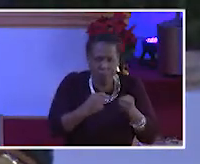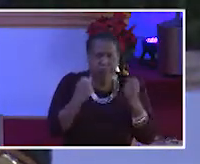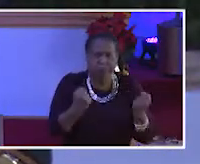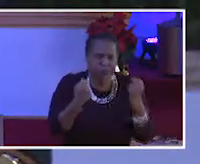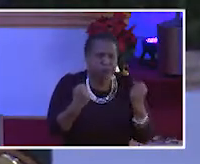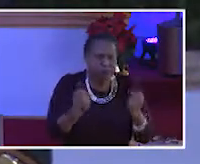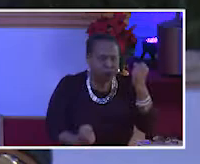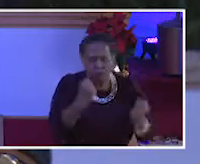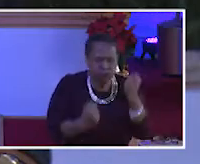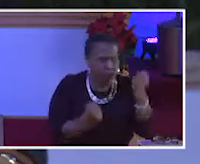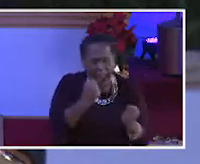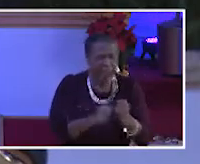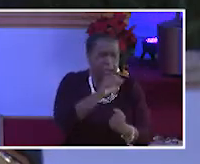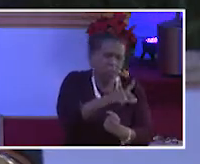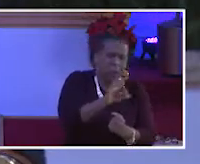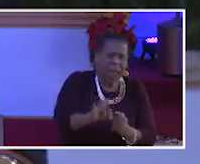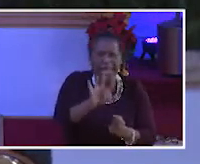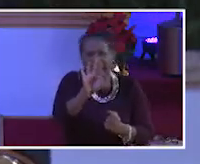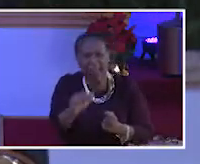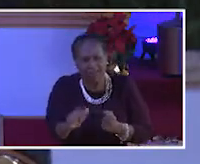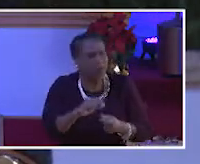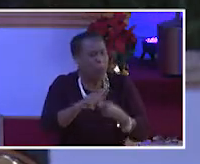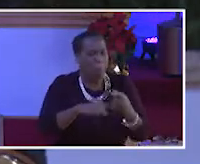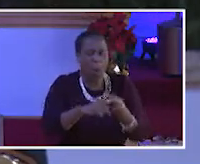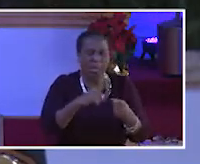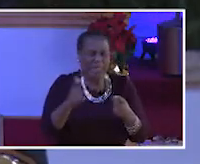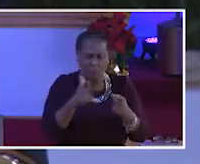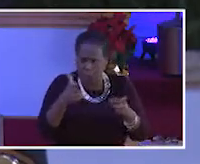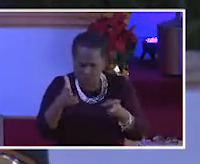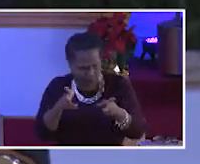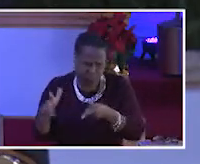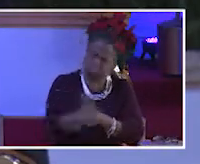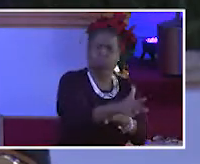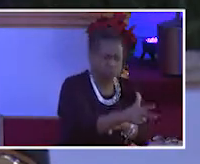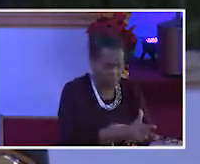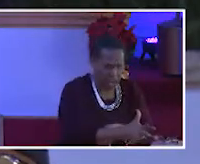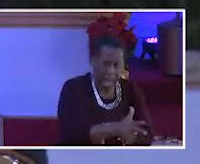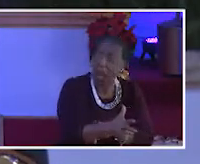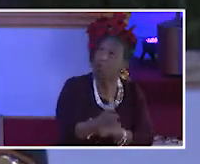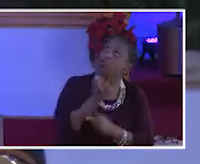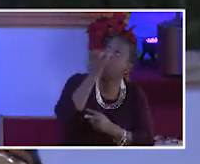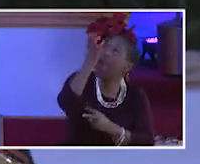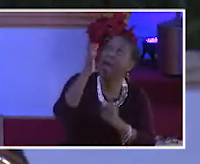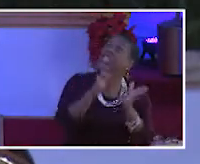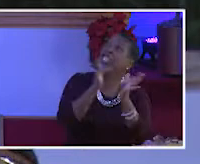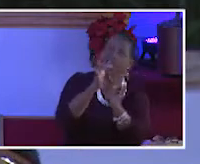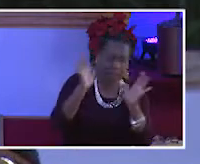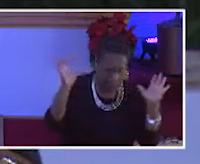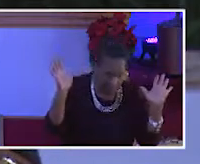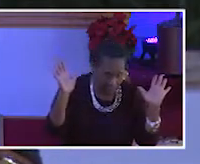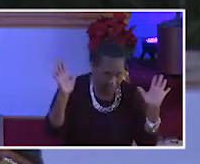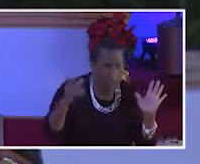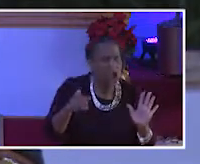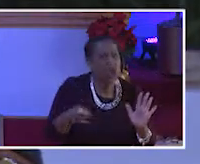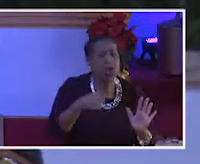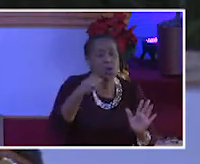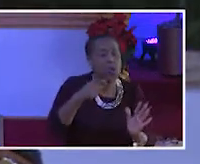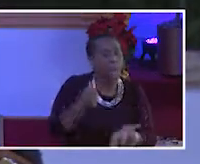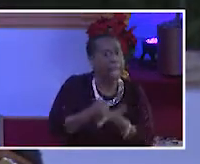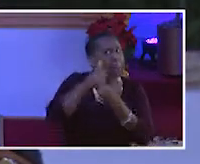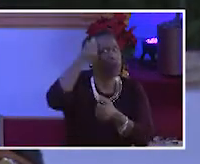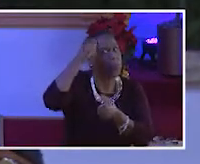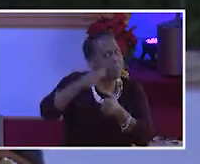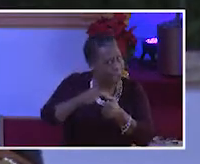and 295 and 95, when somebody cuts you off and you cry, Jesus, you just